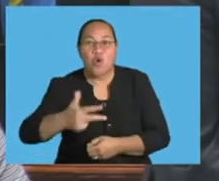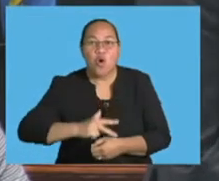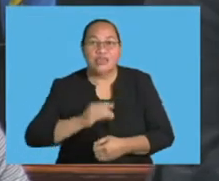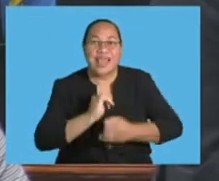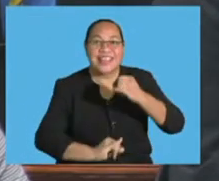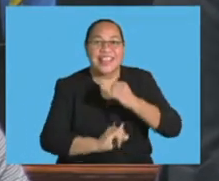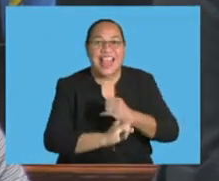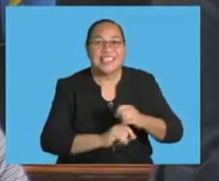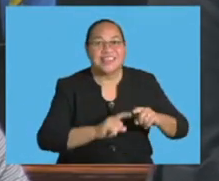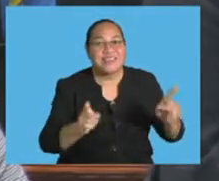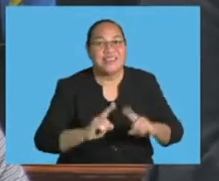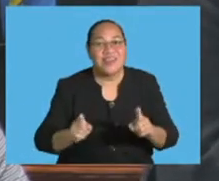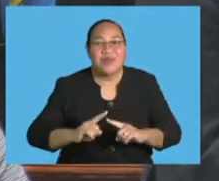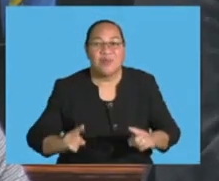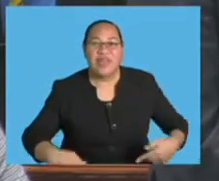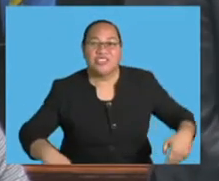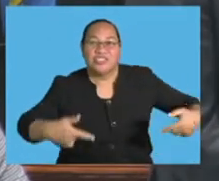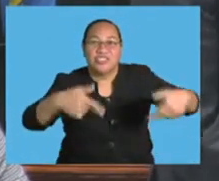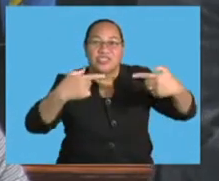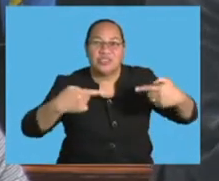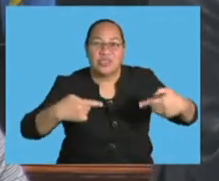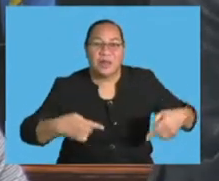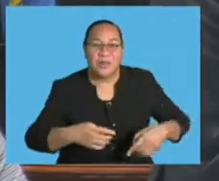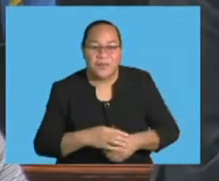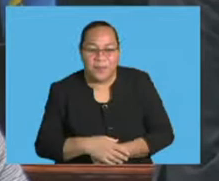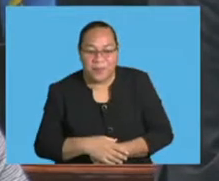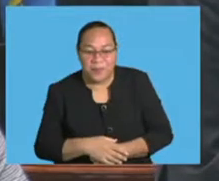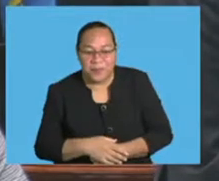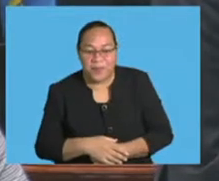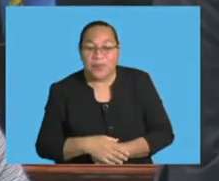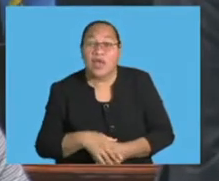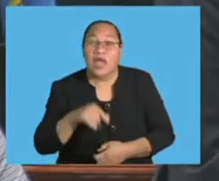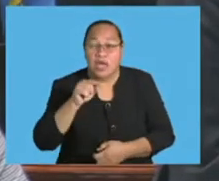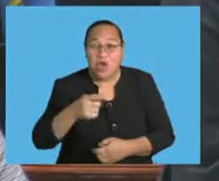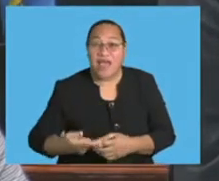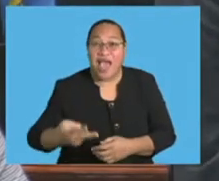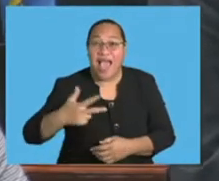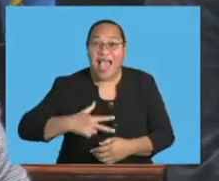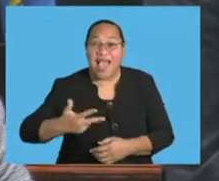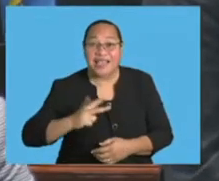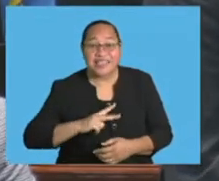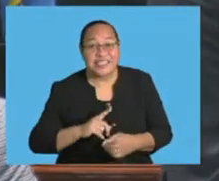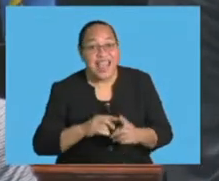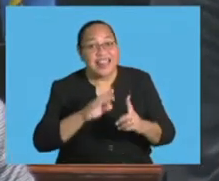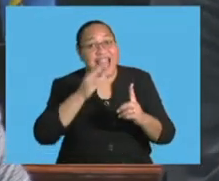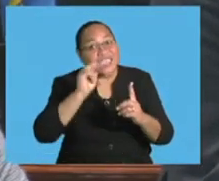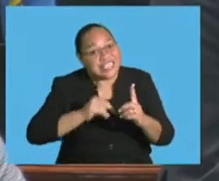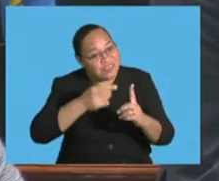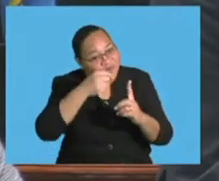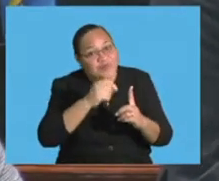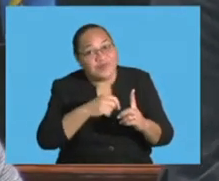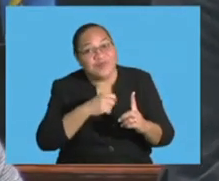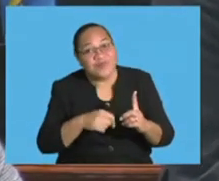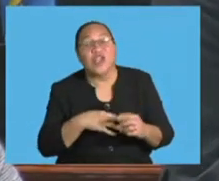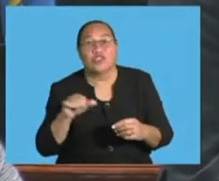international matches, and that all rugby hosting requirements are met. Mr. Speaker